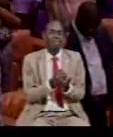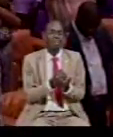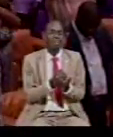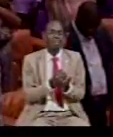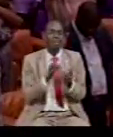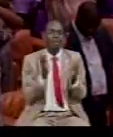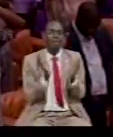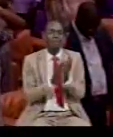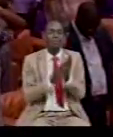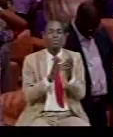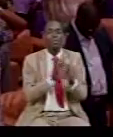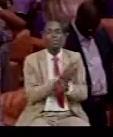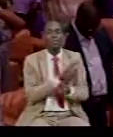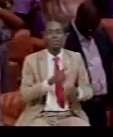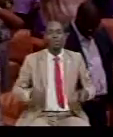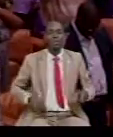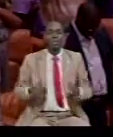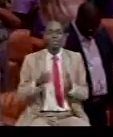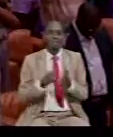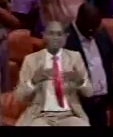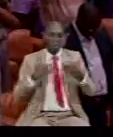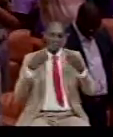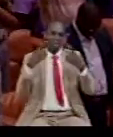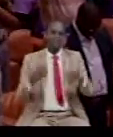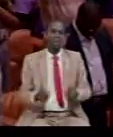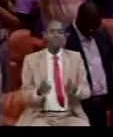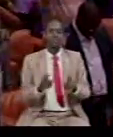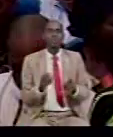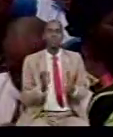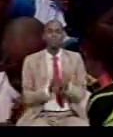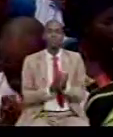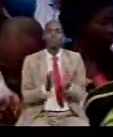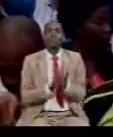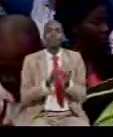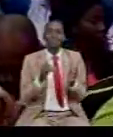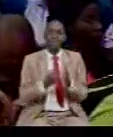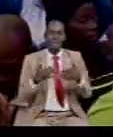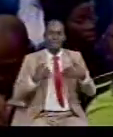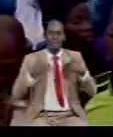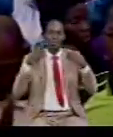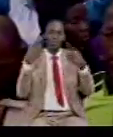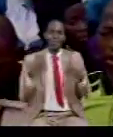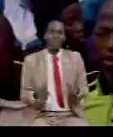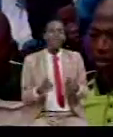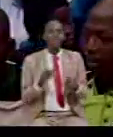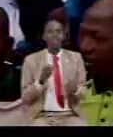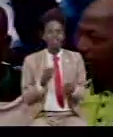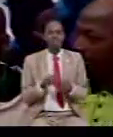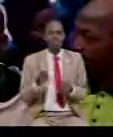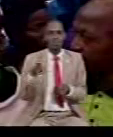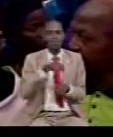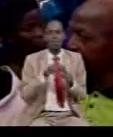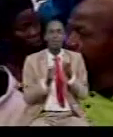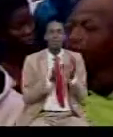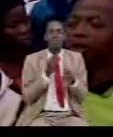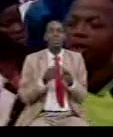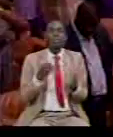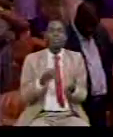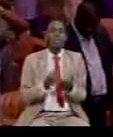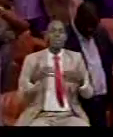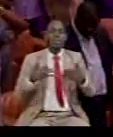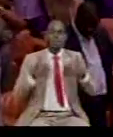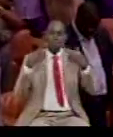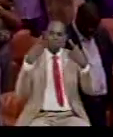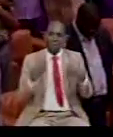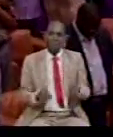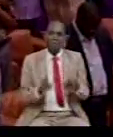Praise the Lord. It is done. It is done. It is